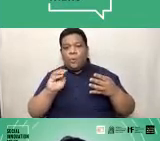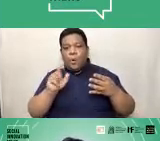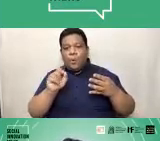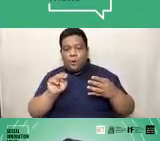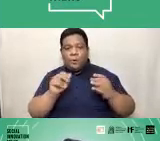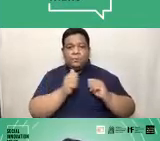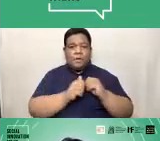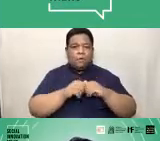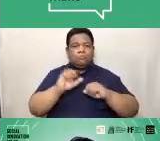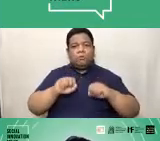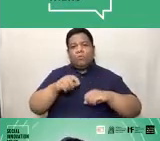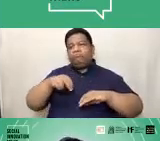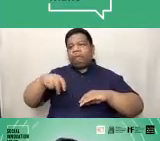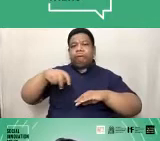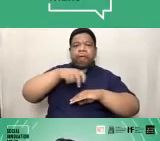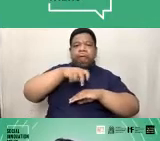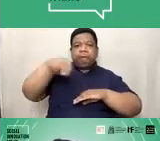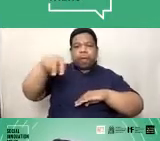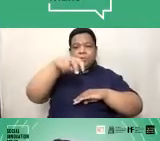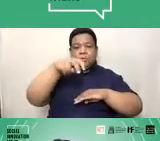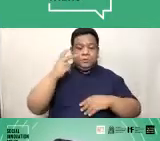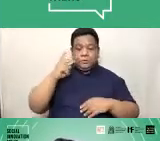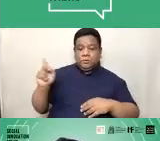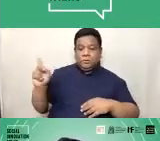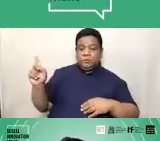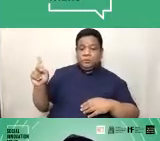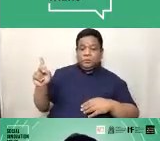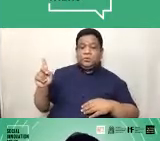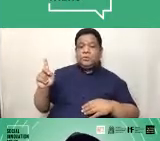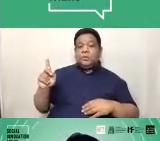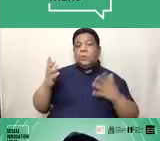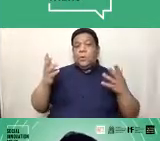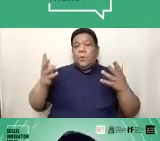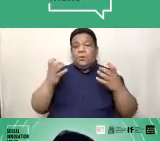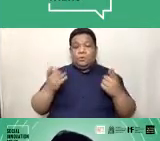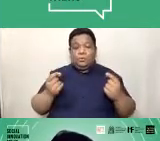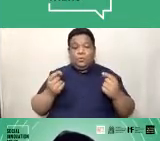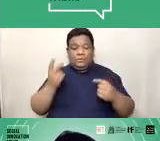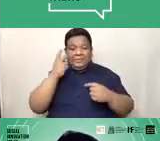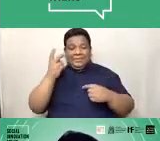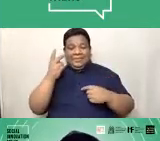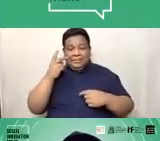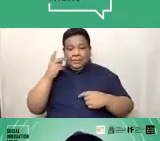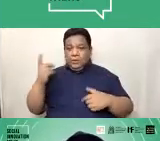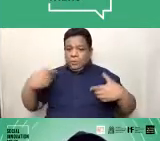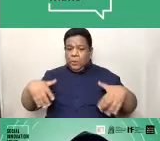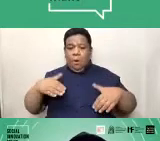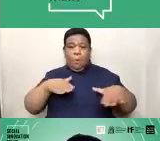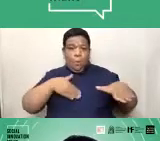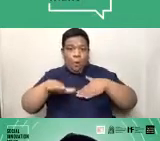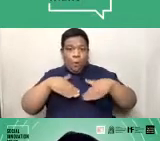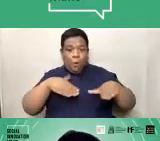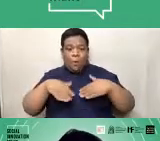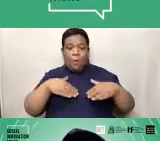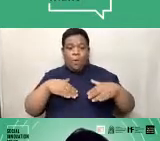moving around. And the examples here are really cool because what I want us to do is look at these complex robots, right? They're made up of